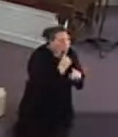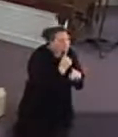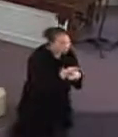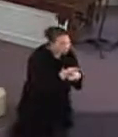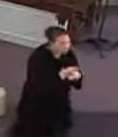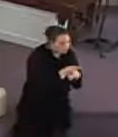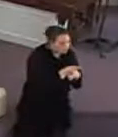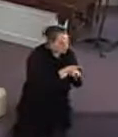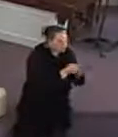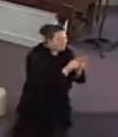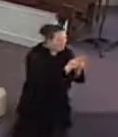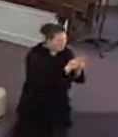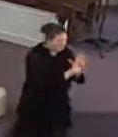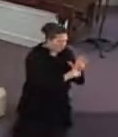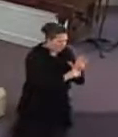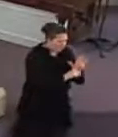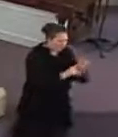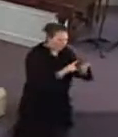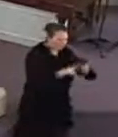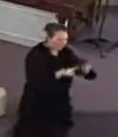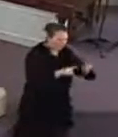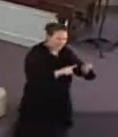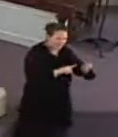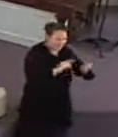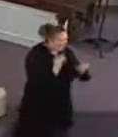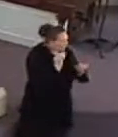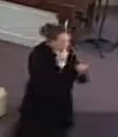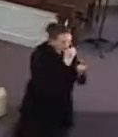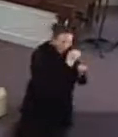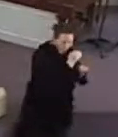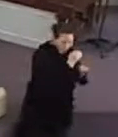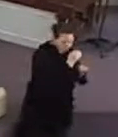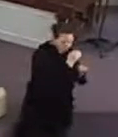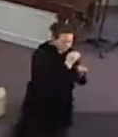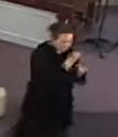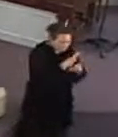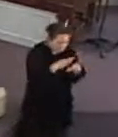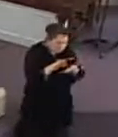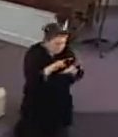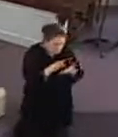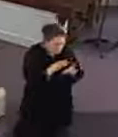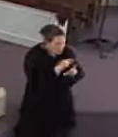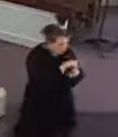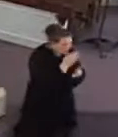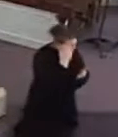sense, but they were absolutely untrue in a spiritual sense. Did you know that could happen?